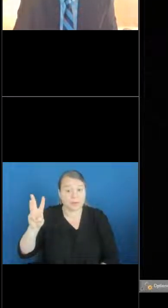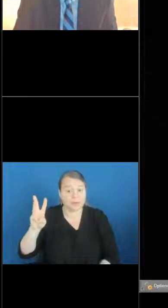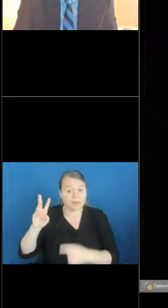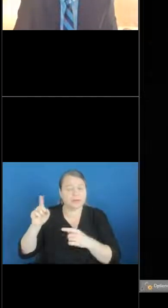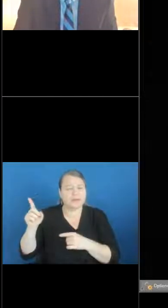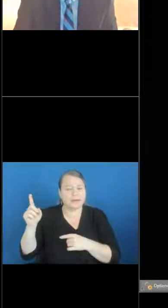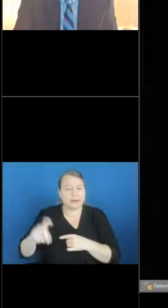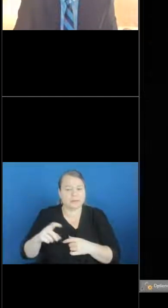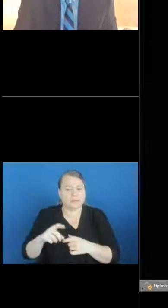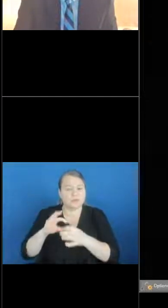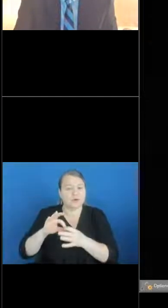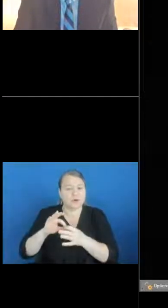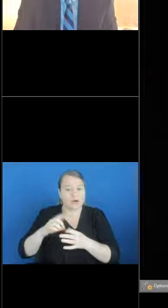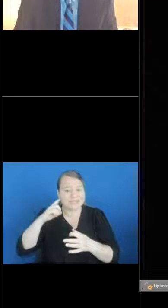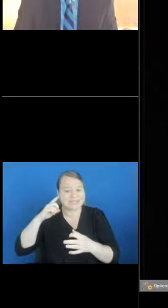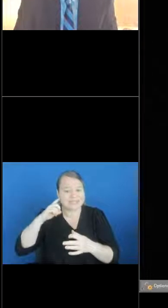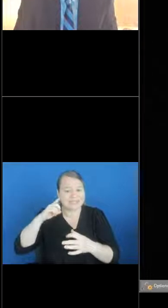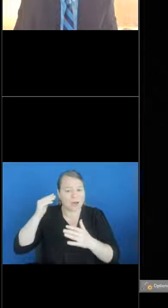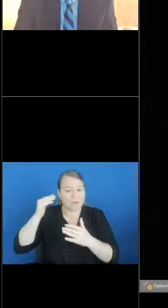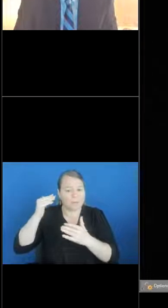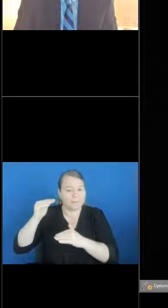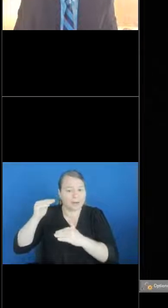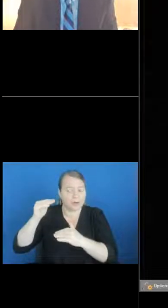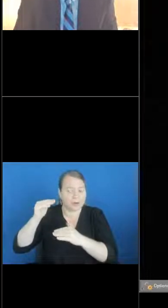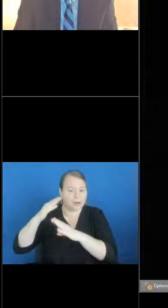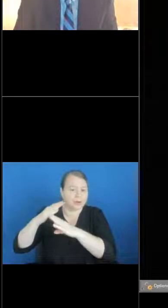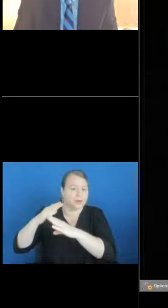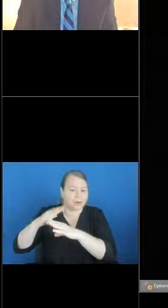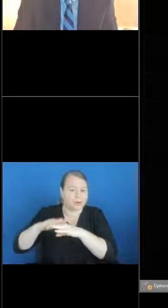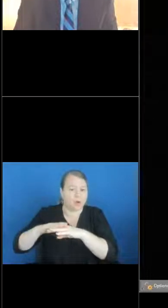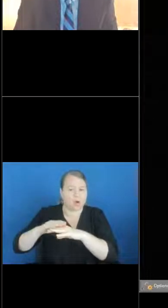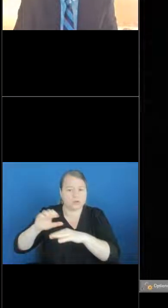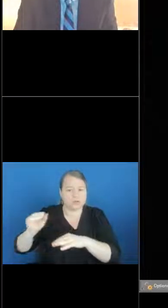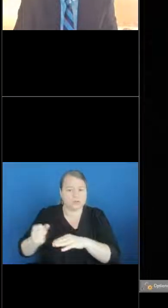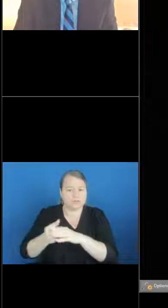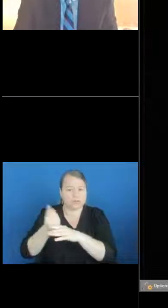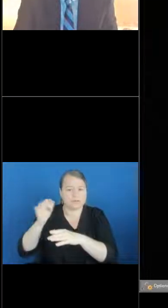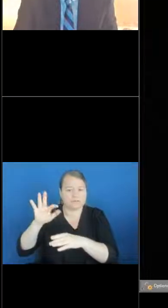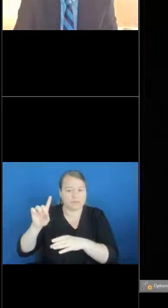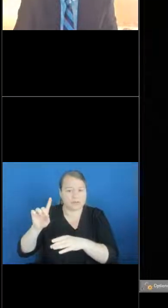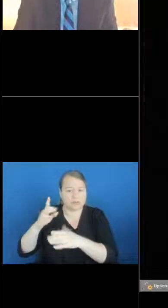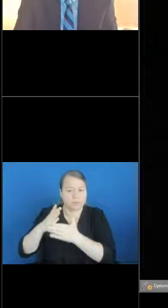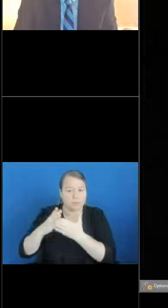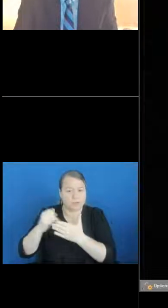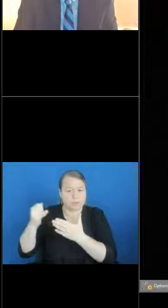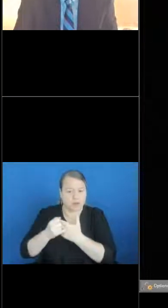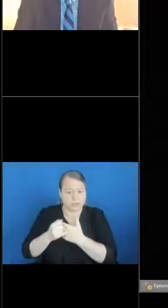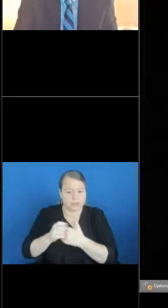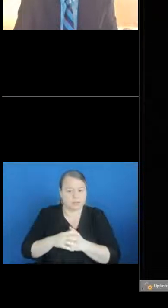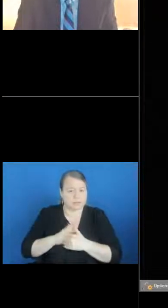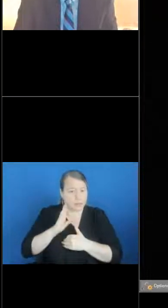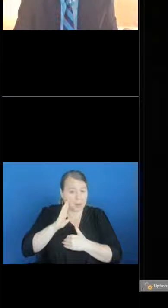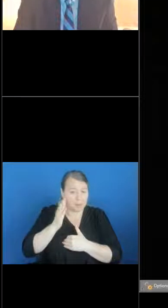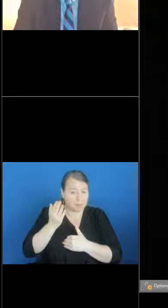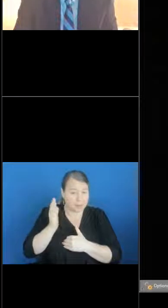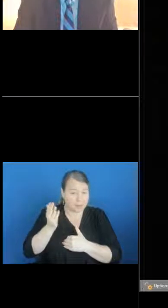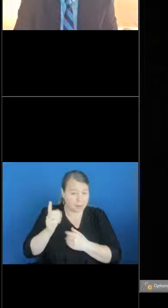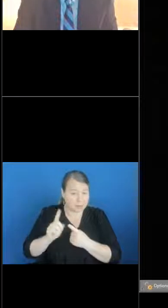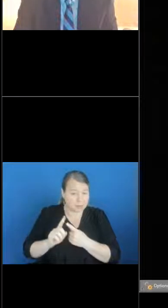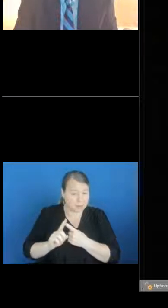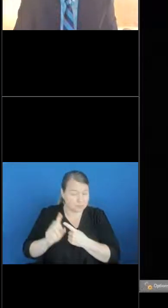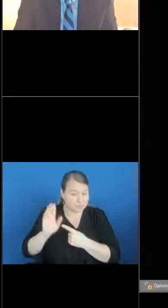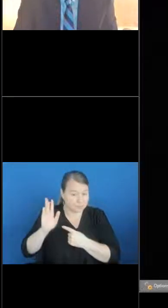the sound barrier on the Springfield Forest portion of the project, this appeared to be a future decision.